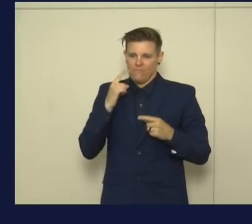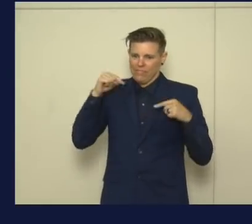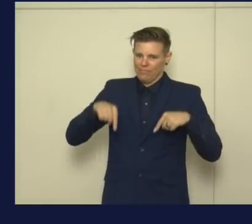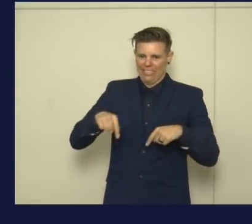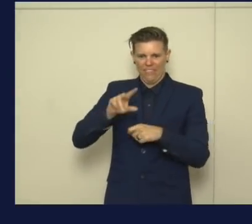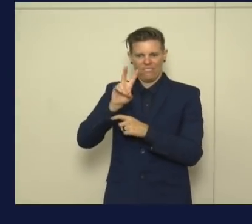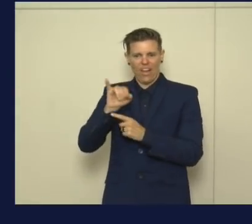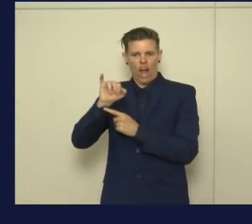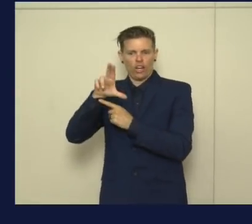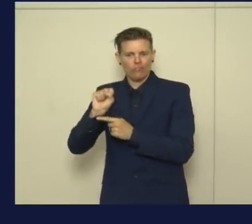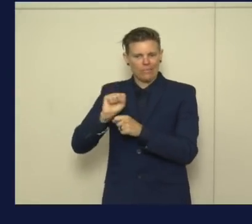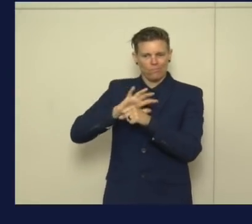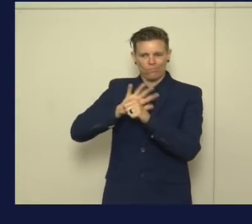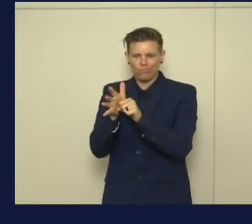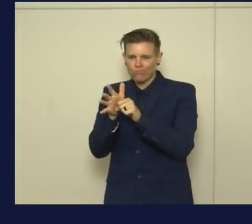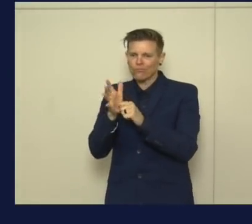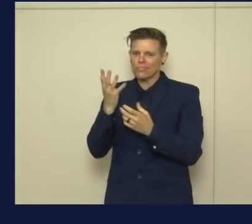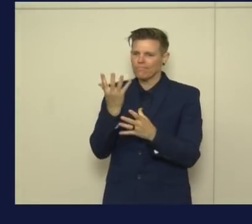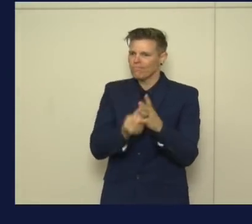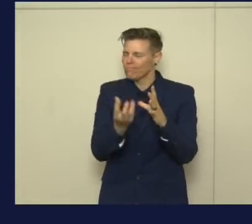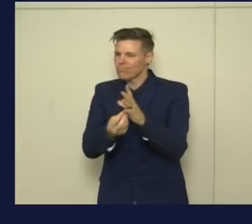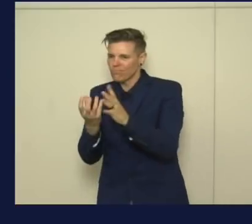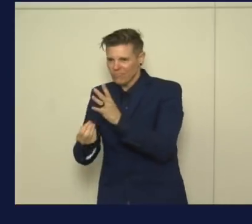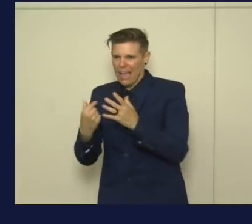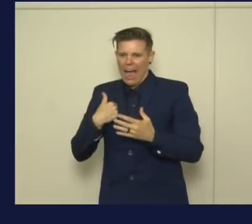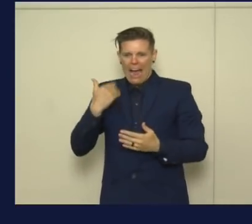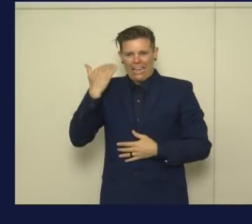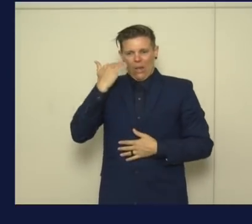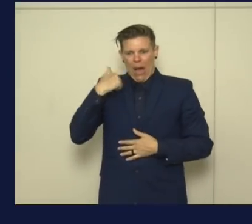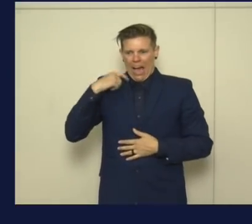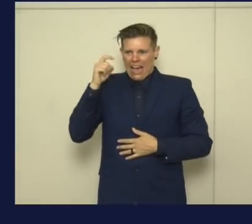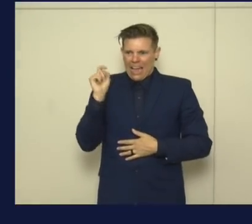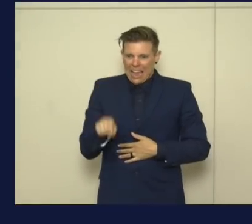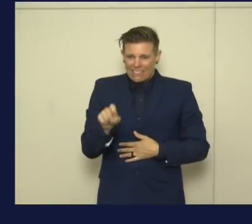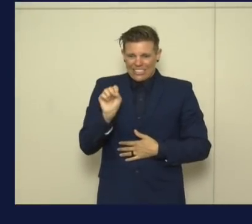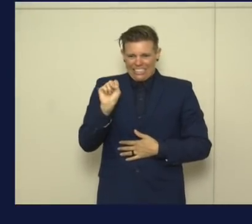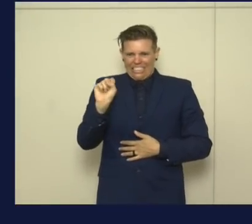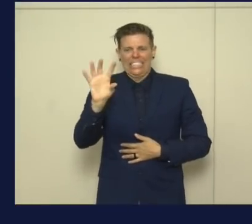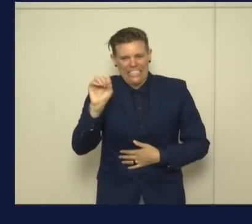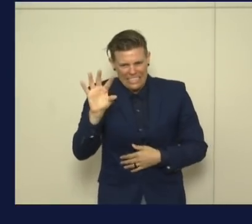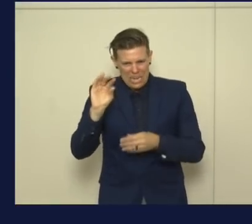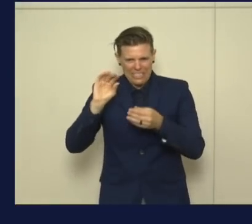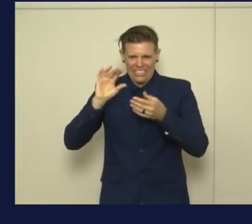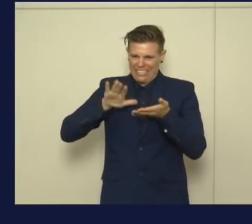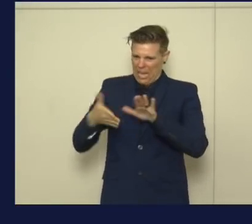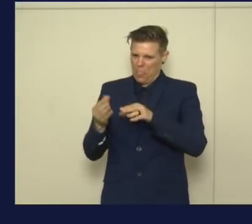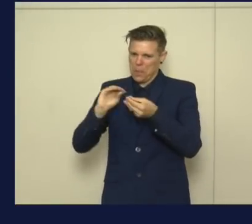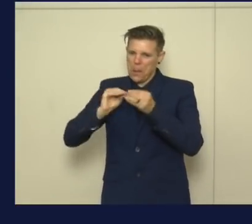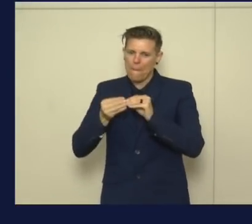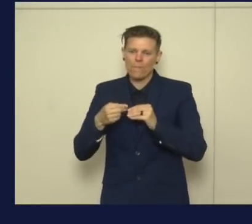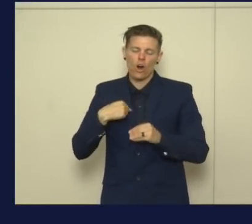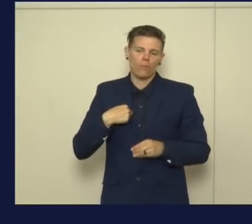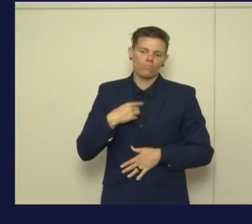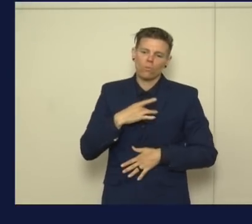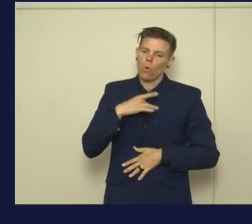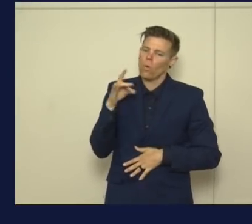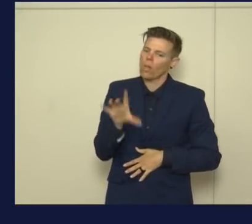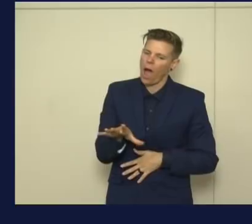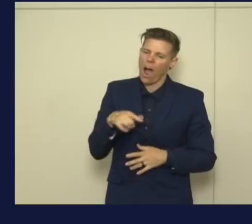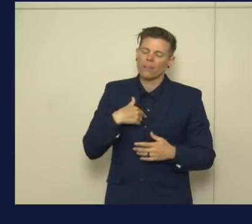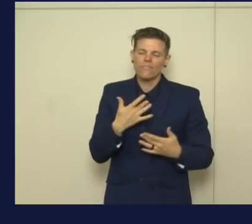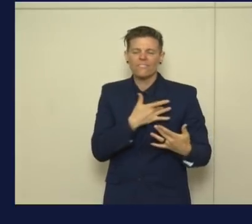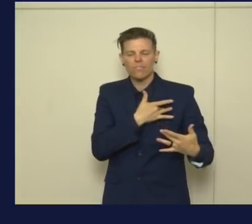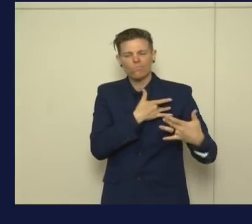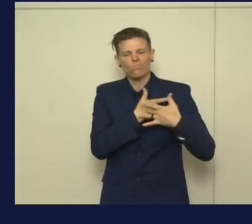always is a painful part of the briefing to announce directly to New Mexicans that we've lost, indeed, 9